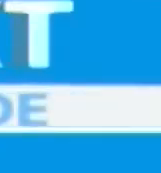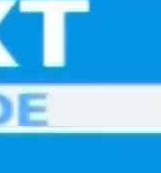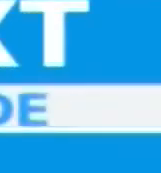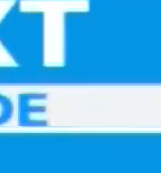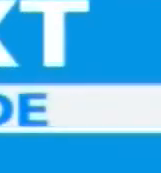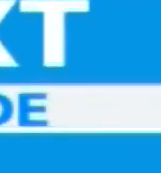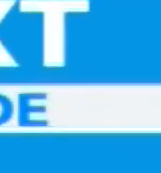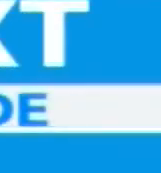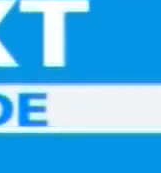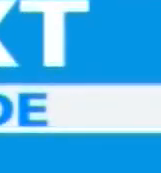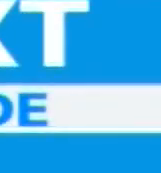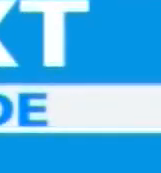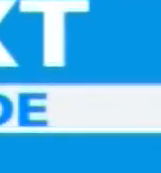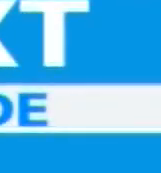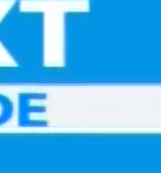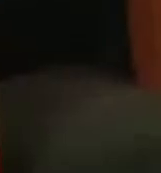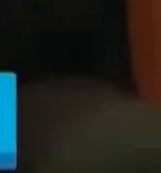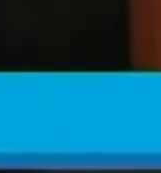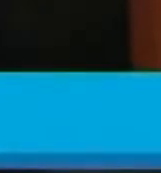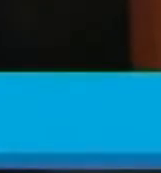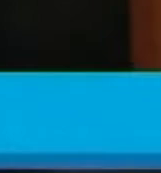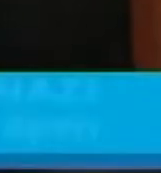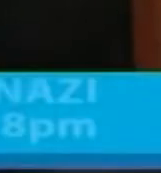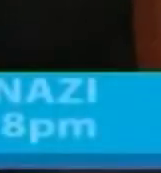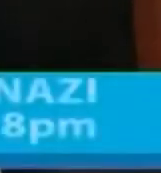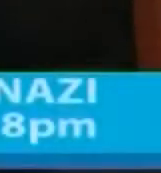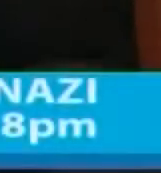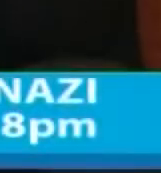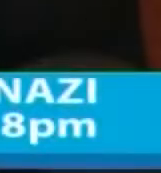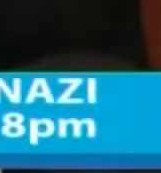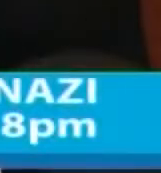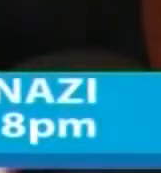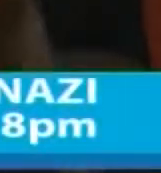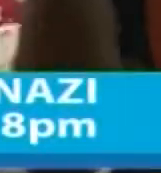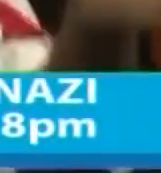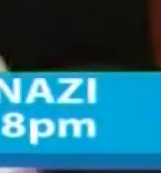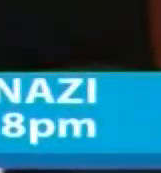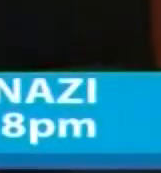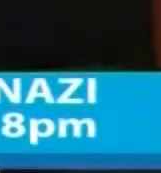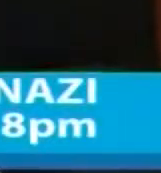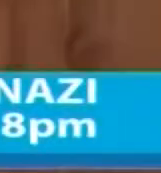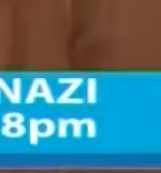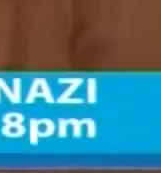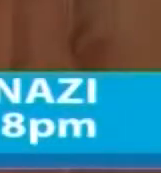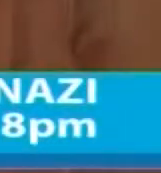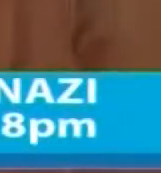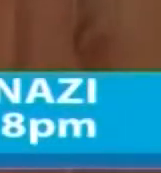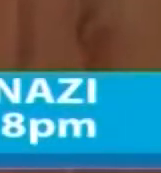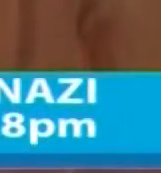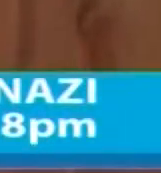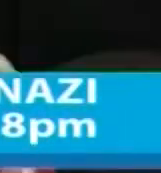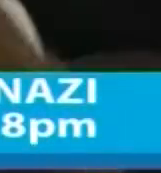episode of Domo jibaba lizima na chekechea.